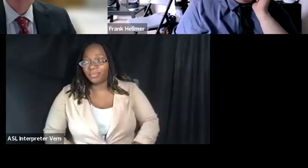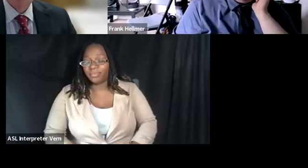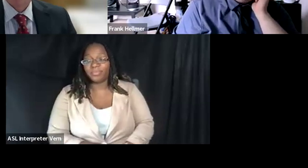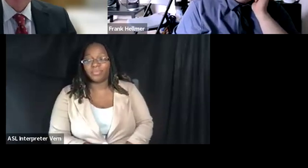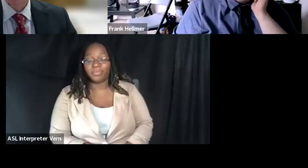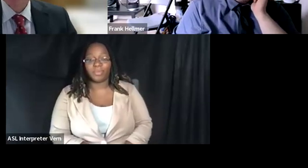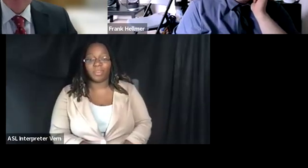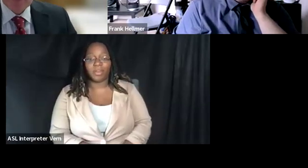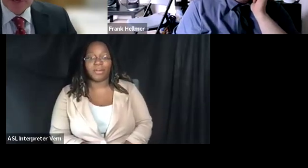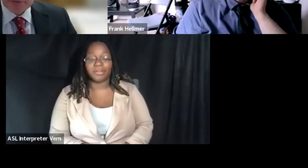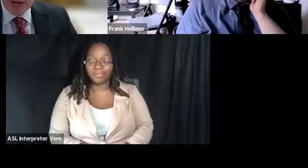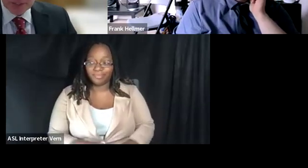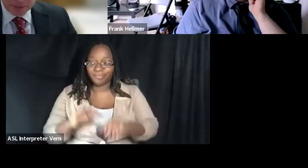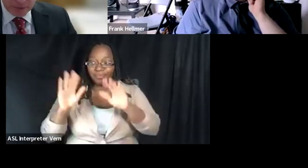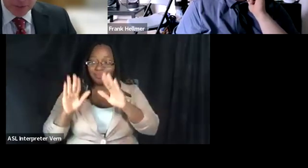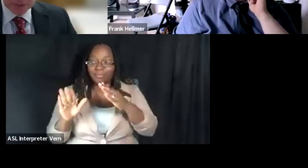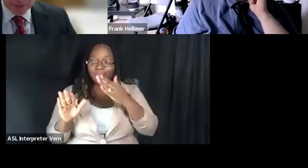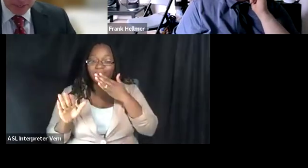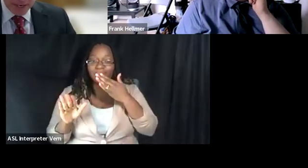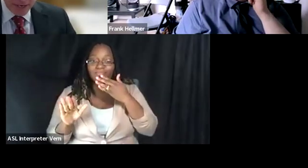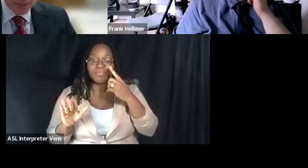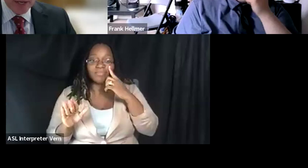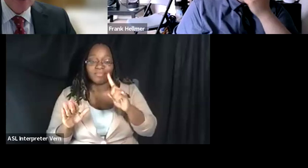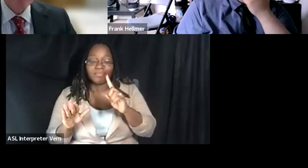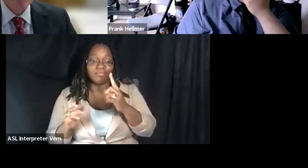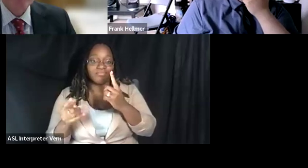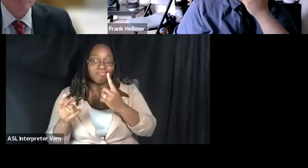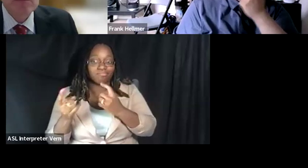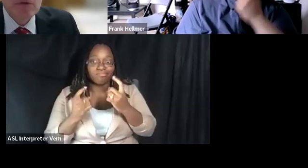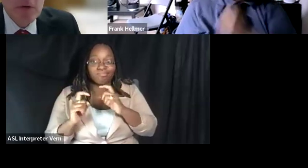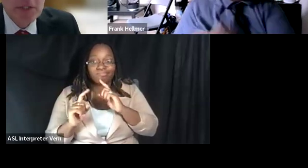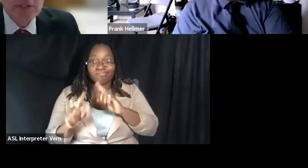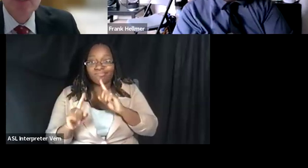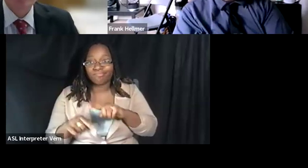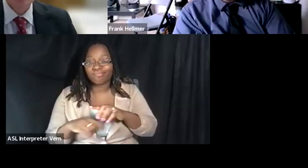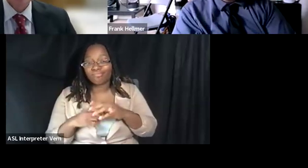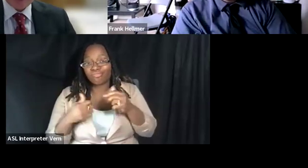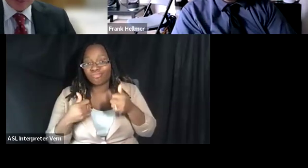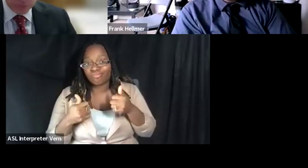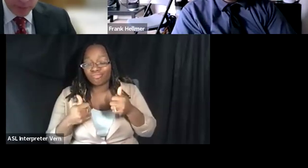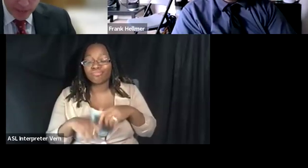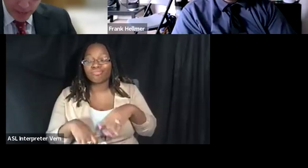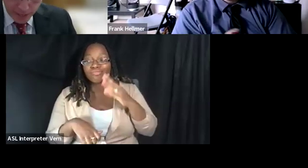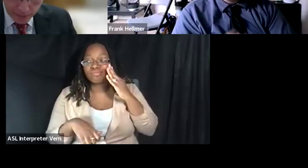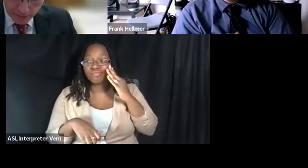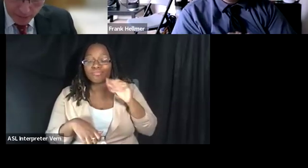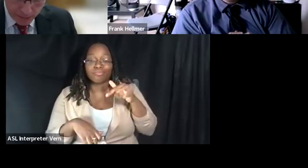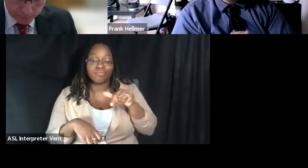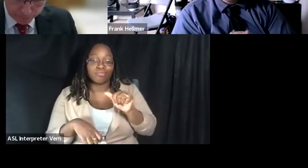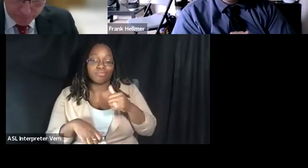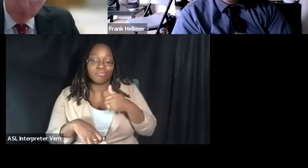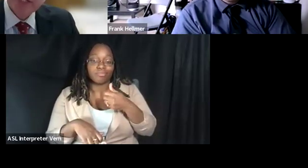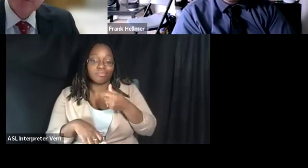Great. Well, thank you to my panel for asking our questions. And I know we had some questions within the